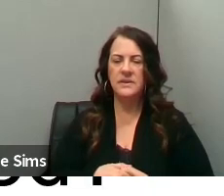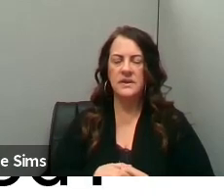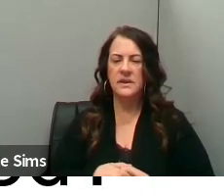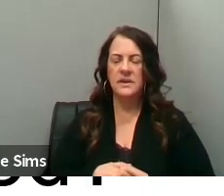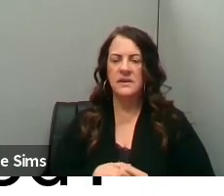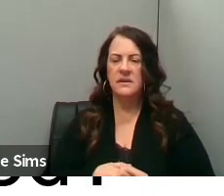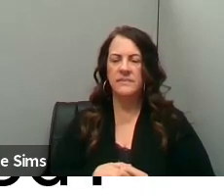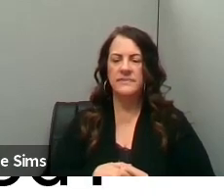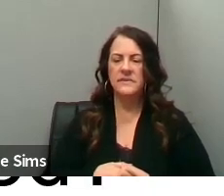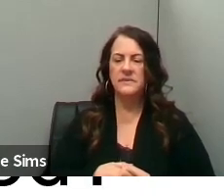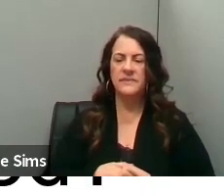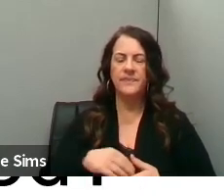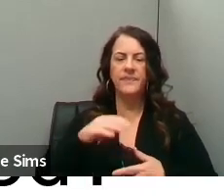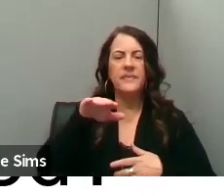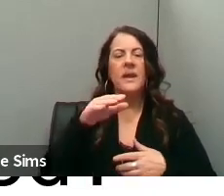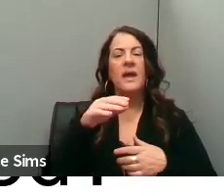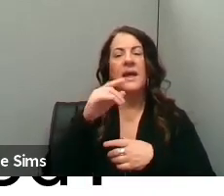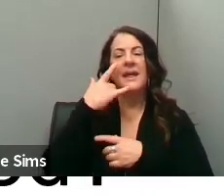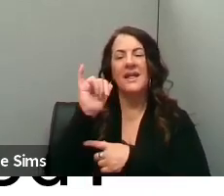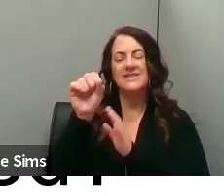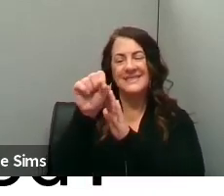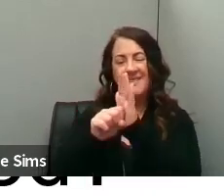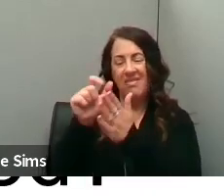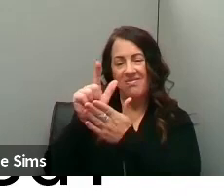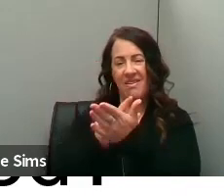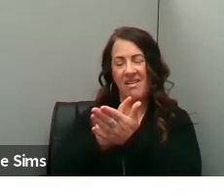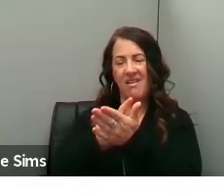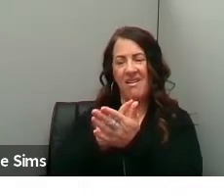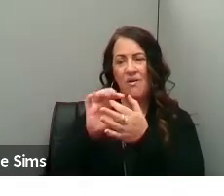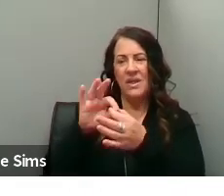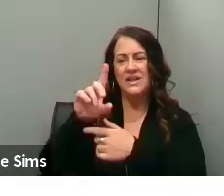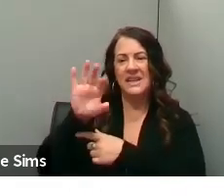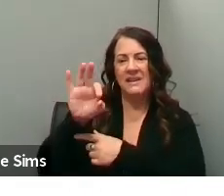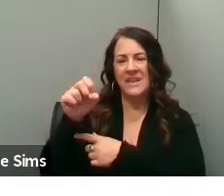California state law is the Fair Employment and Housing, previous slide.